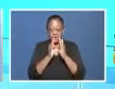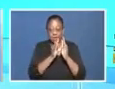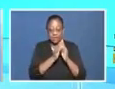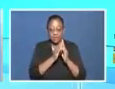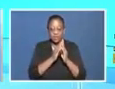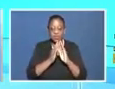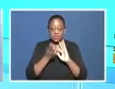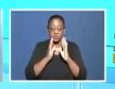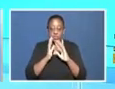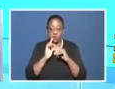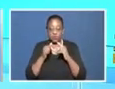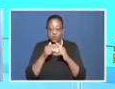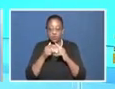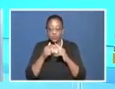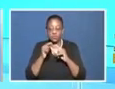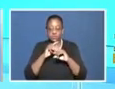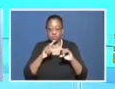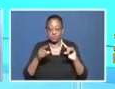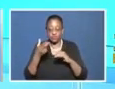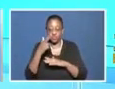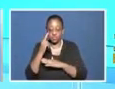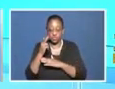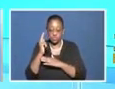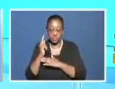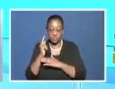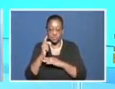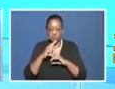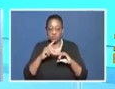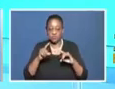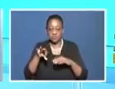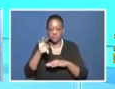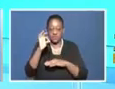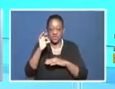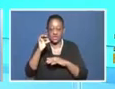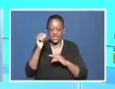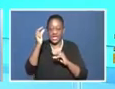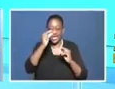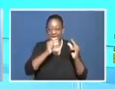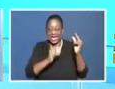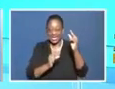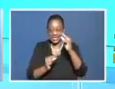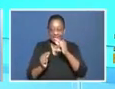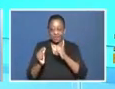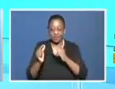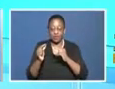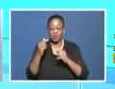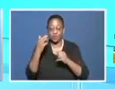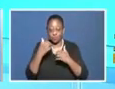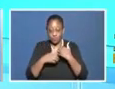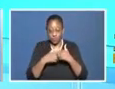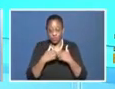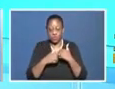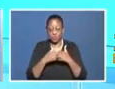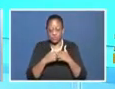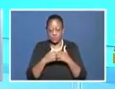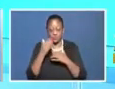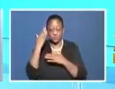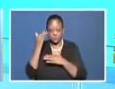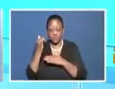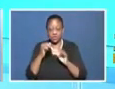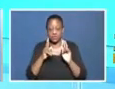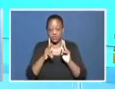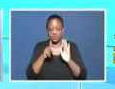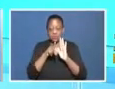on the status of those investigations, which so far have found that gang retaliations appear to be at the heart of a number of